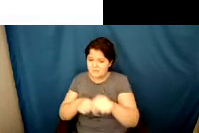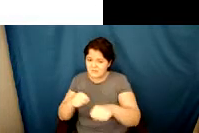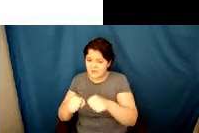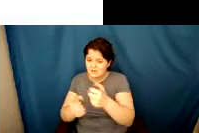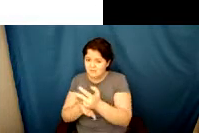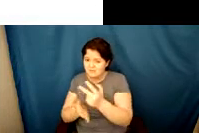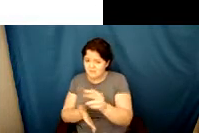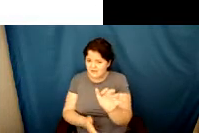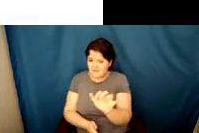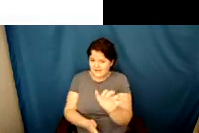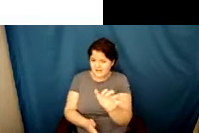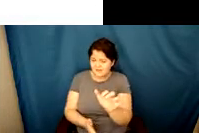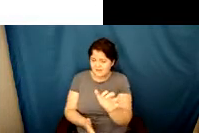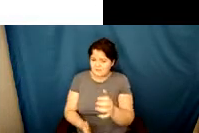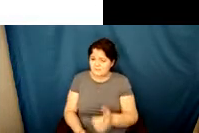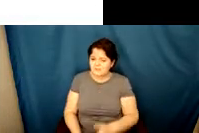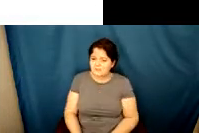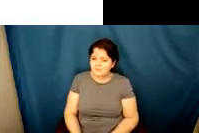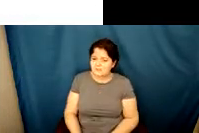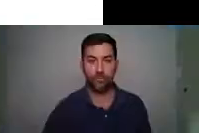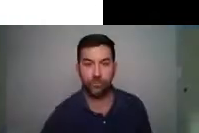itself?